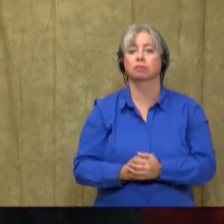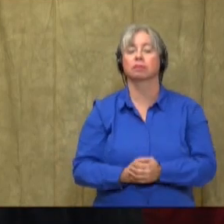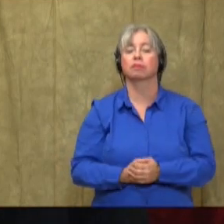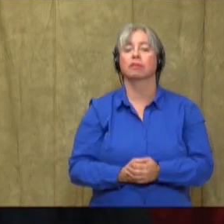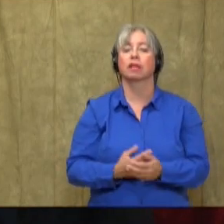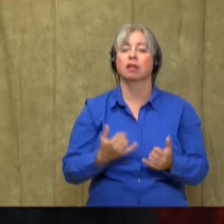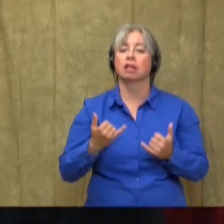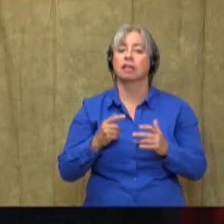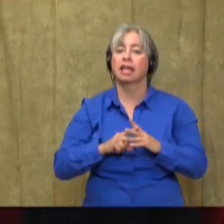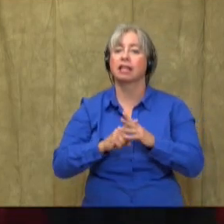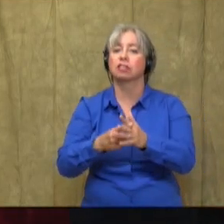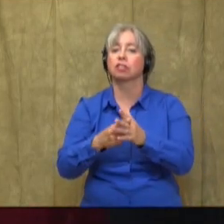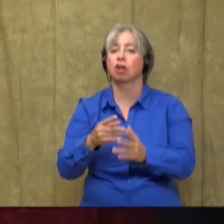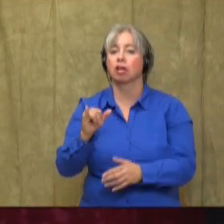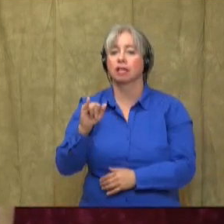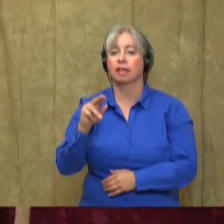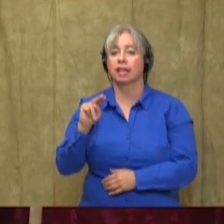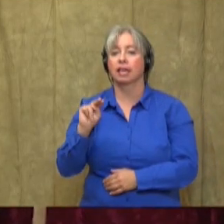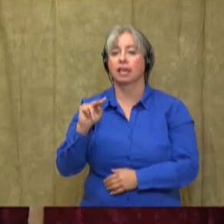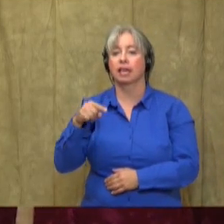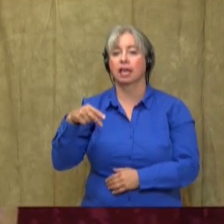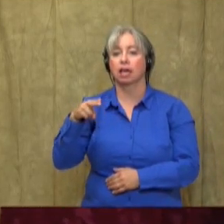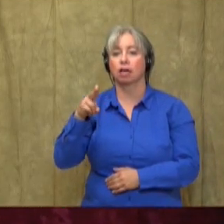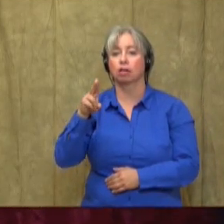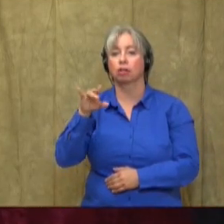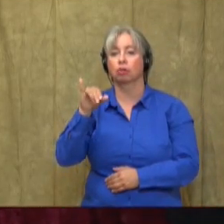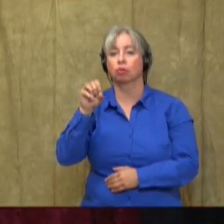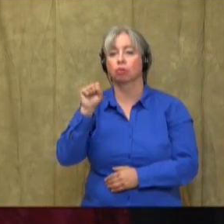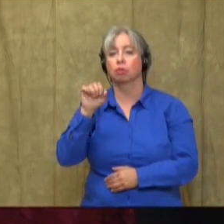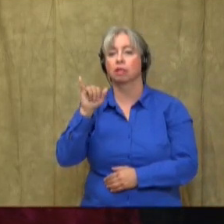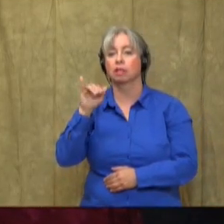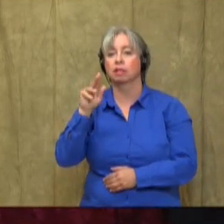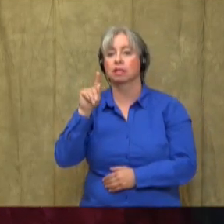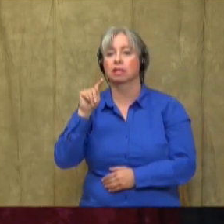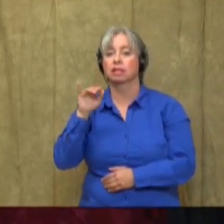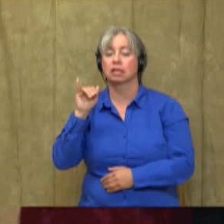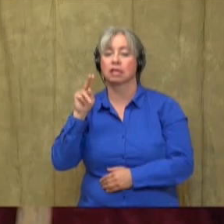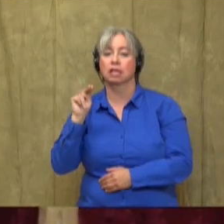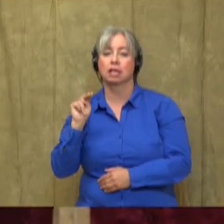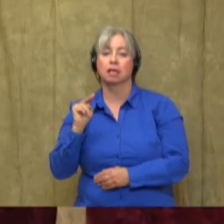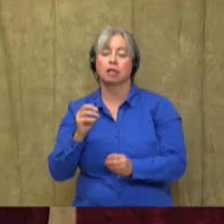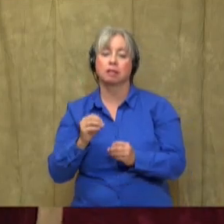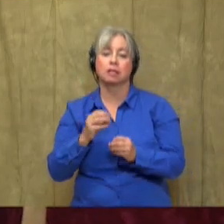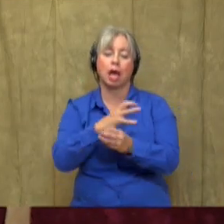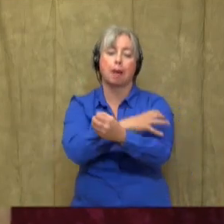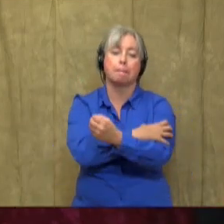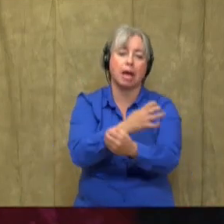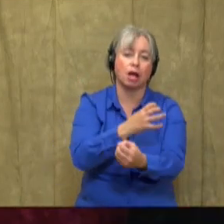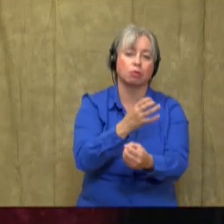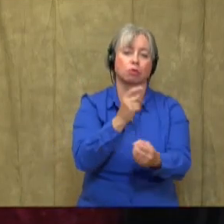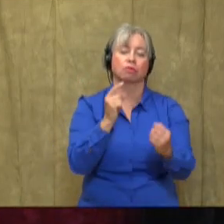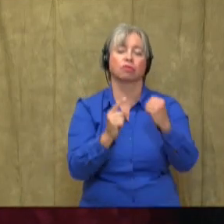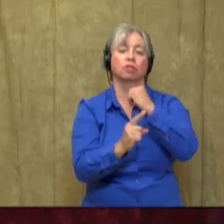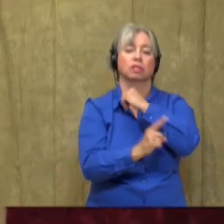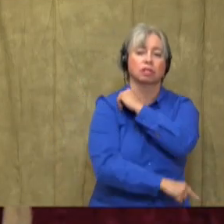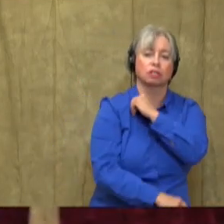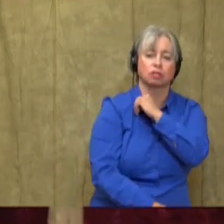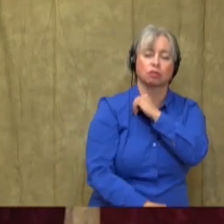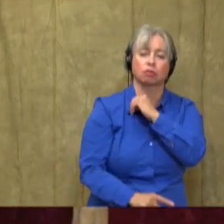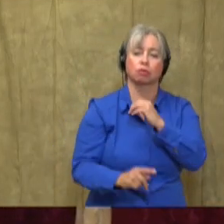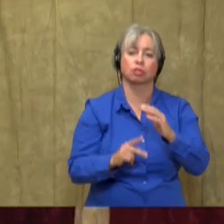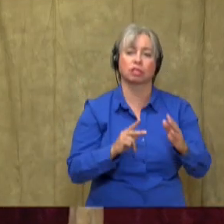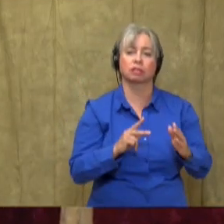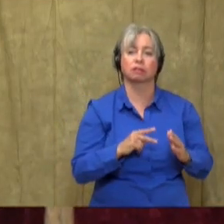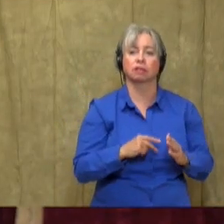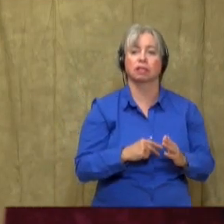over Europe. The Inquisition was a powerful way to torture and get people back in line with the teachings